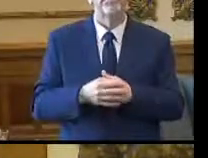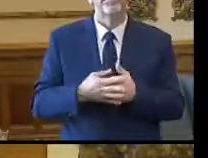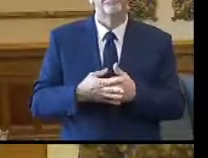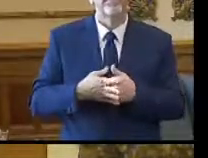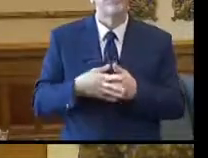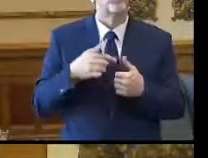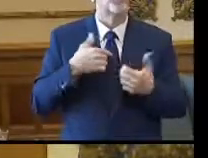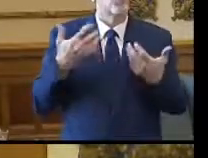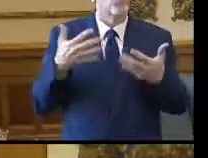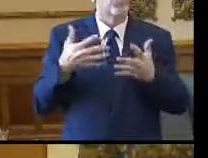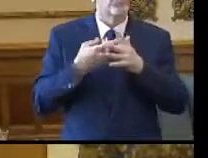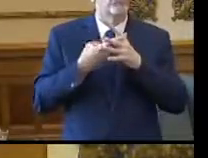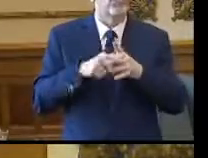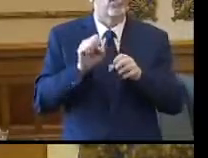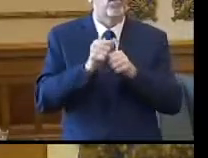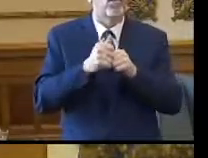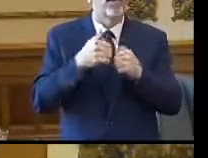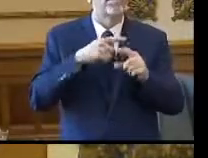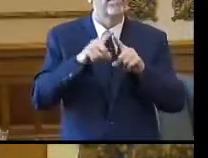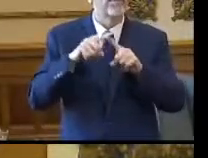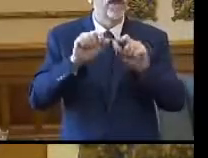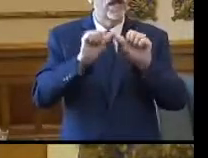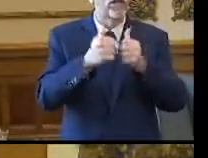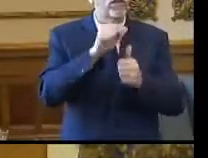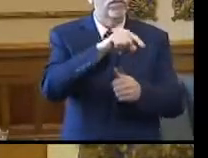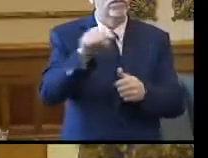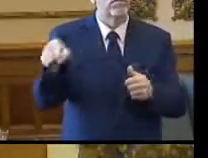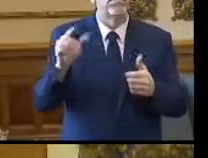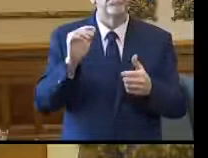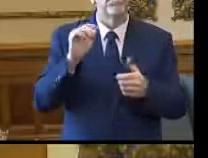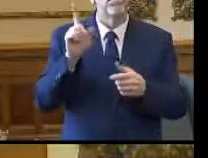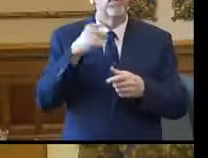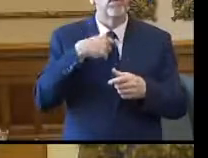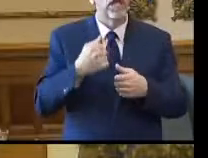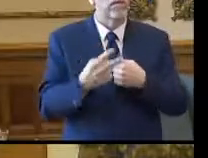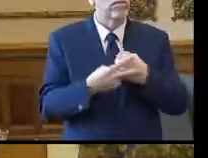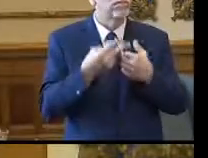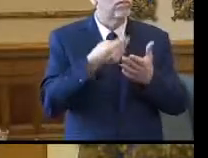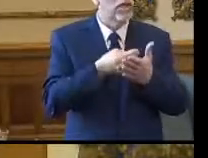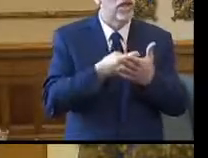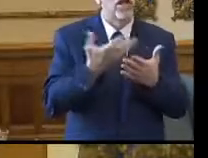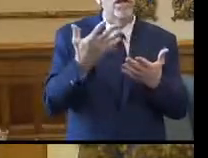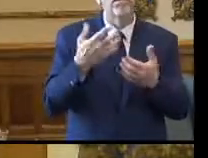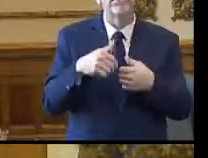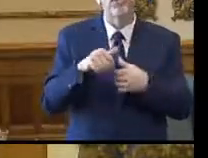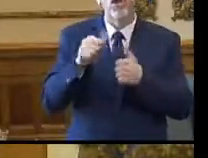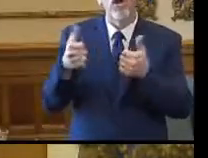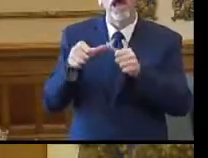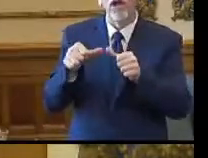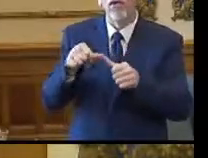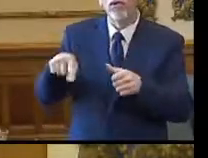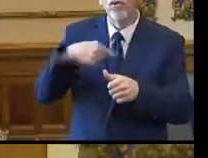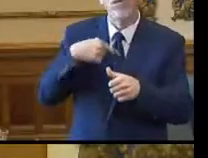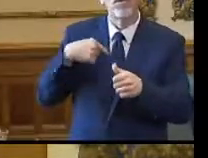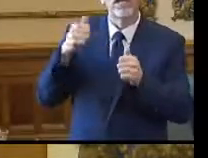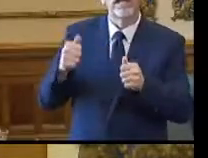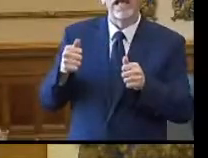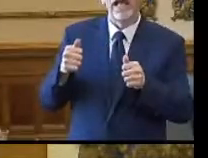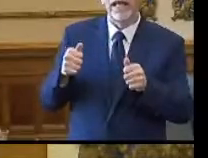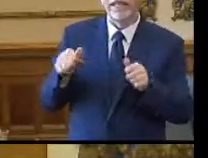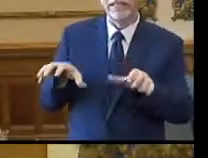already started working with our agencies as far as looking at cost savings and other areas where we can hold back